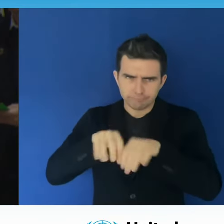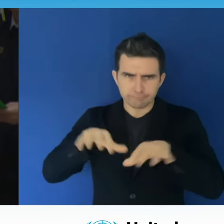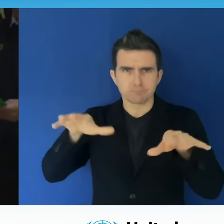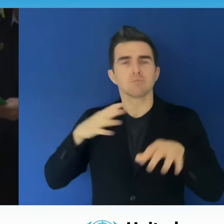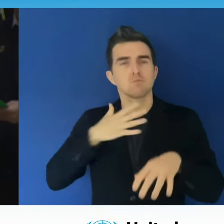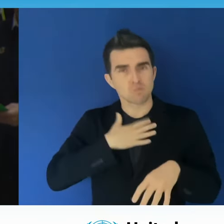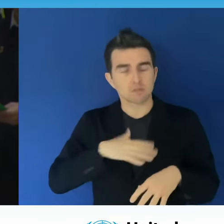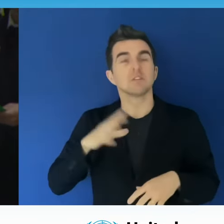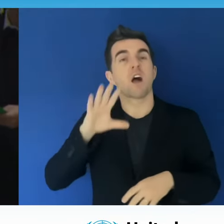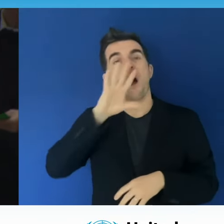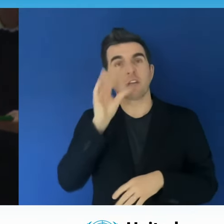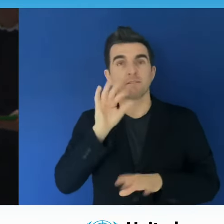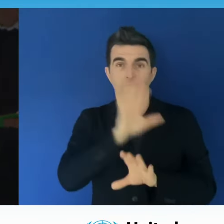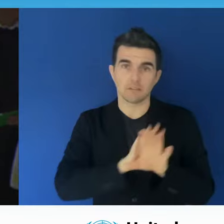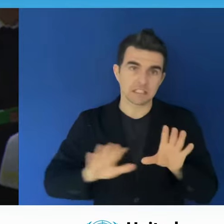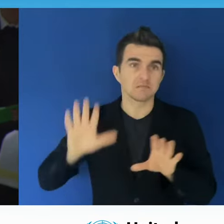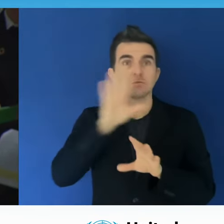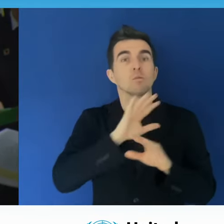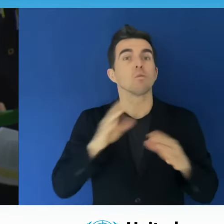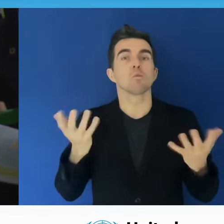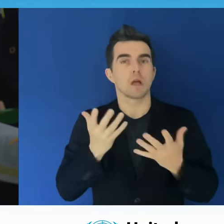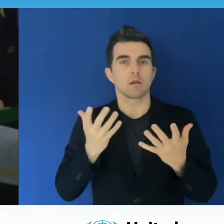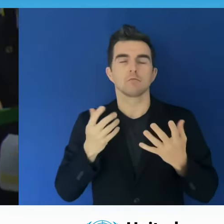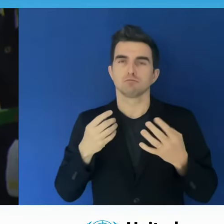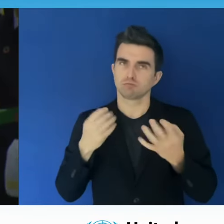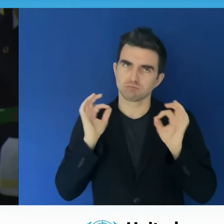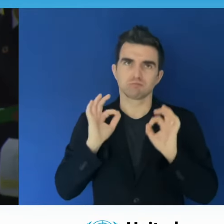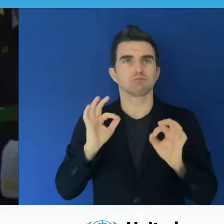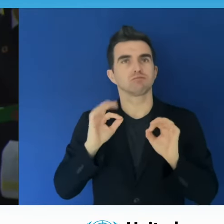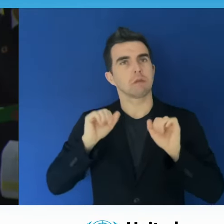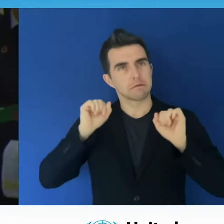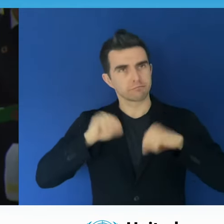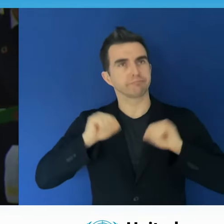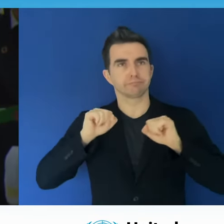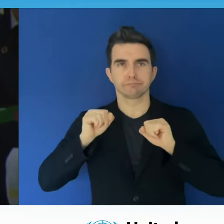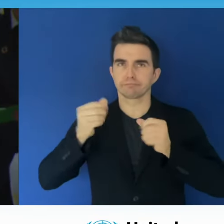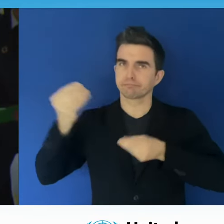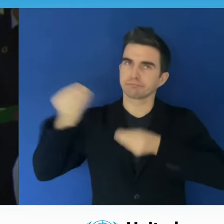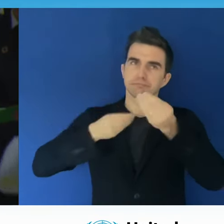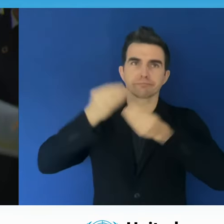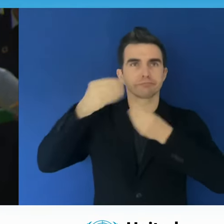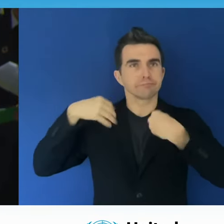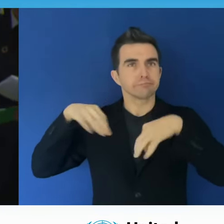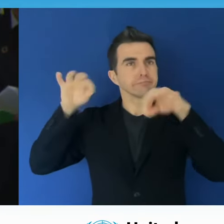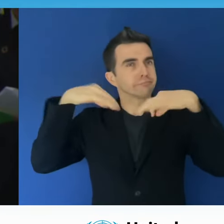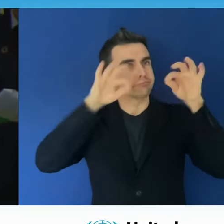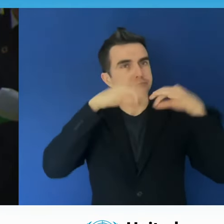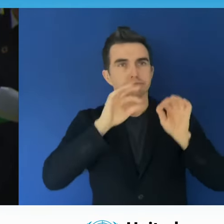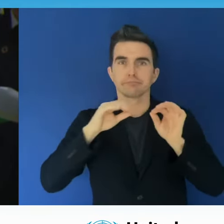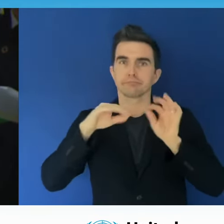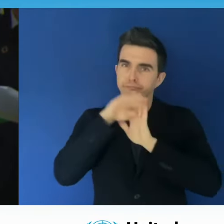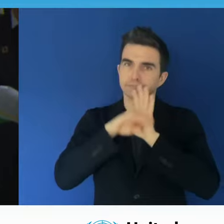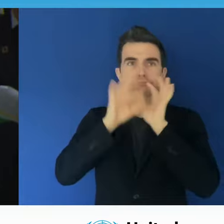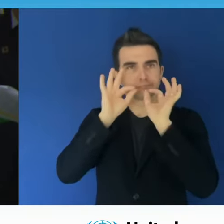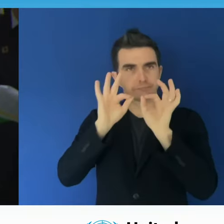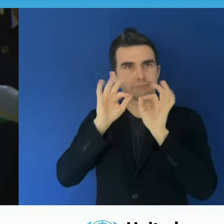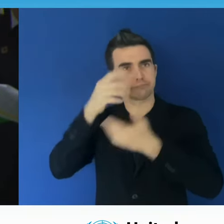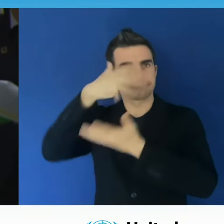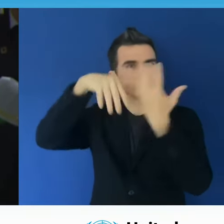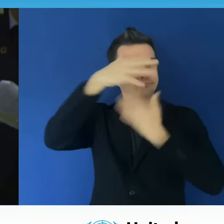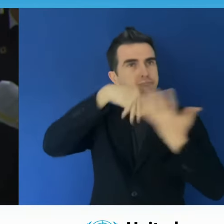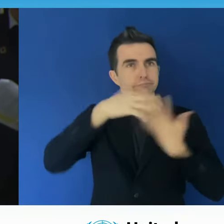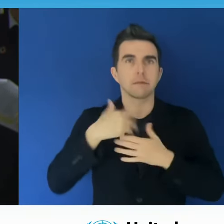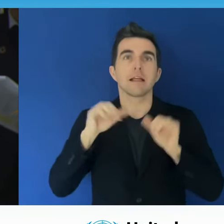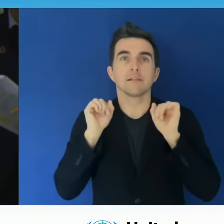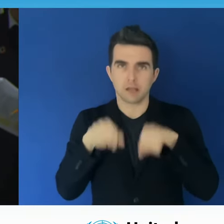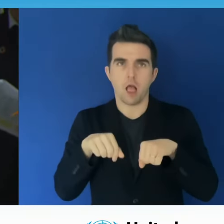businesses. This has translated into support to over 10,000 young entrepreneurs across the African